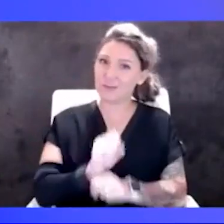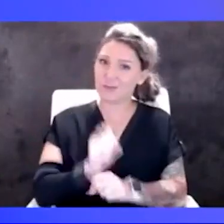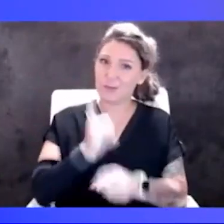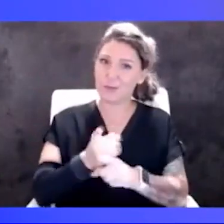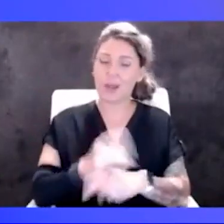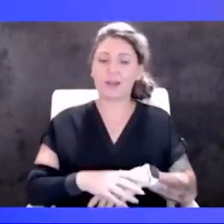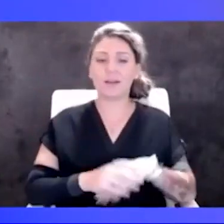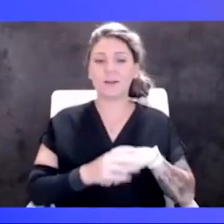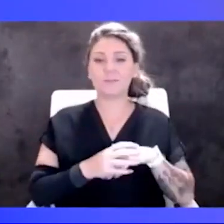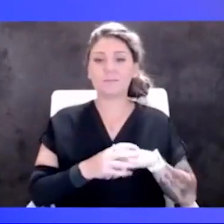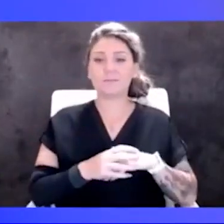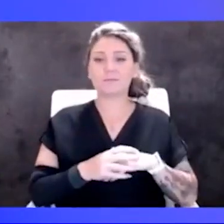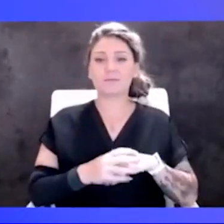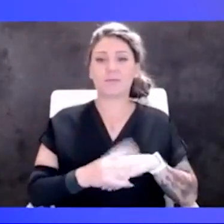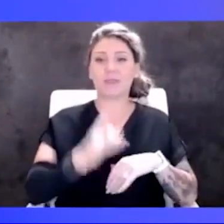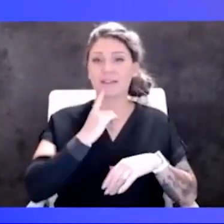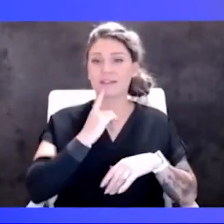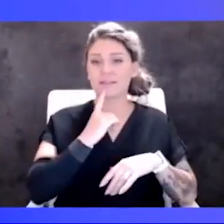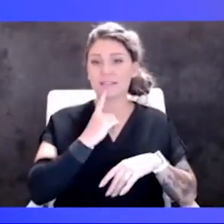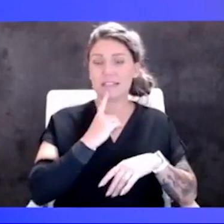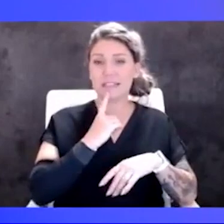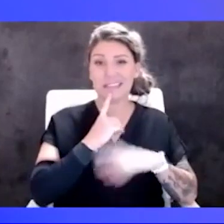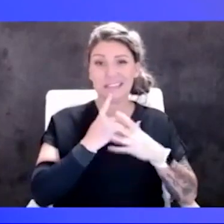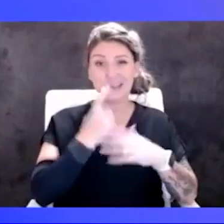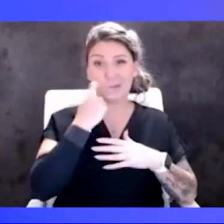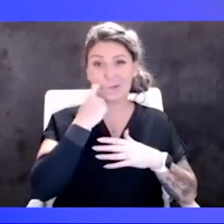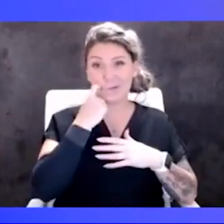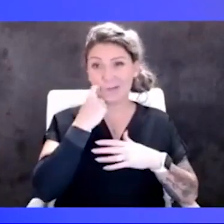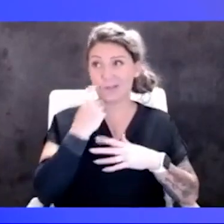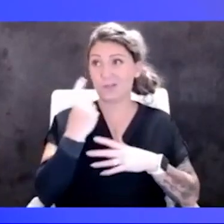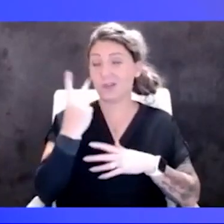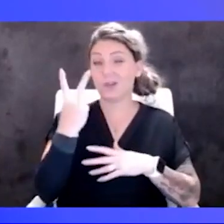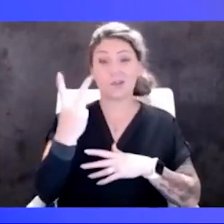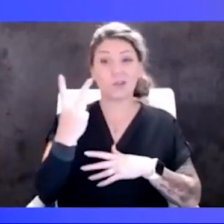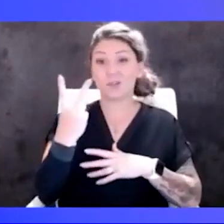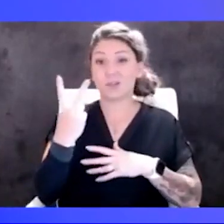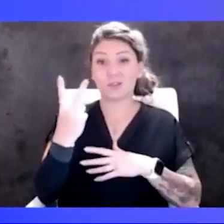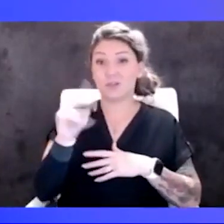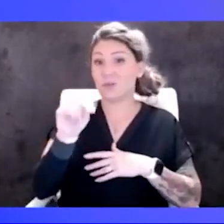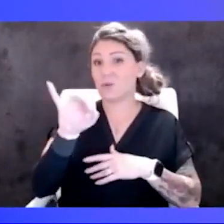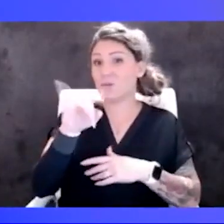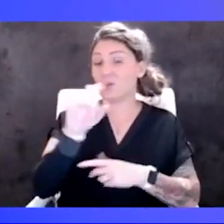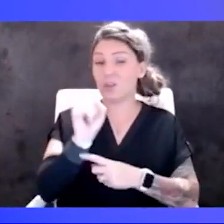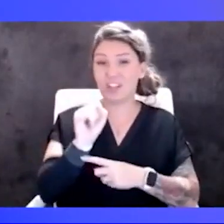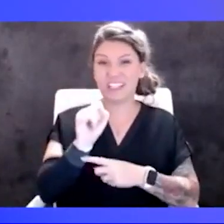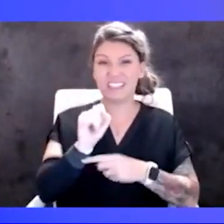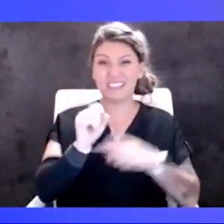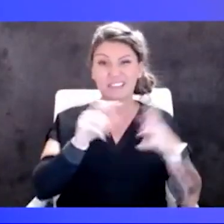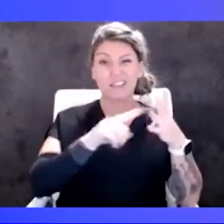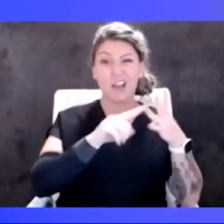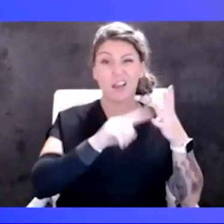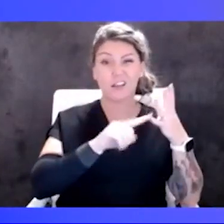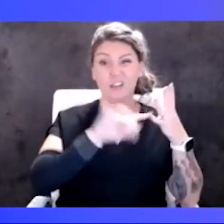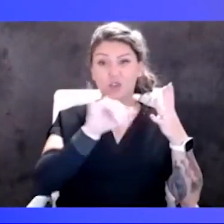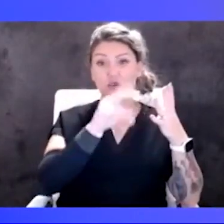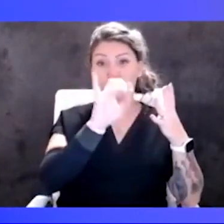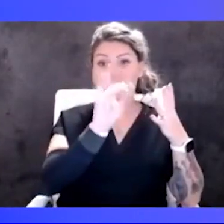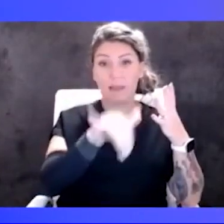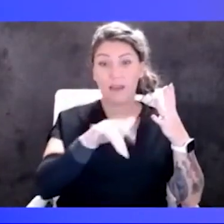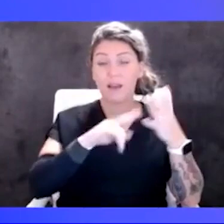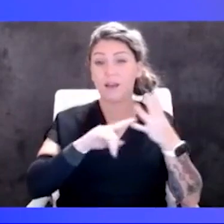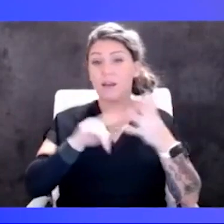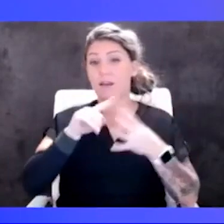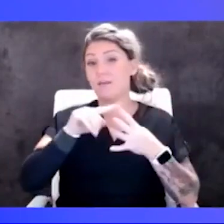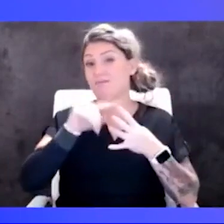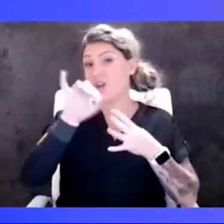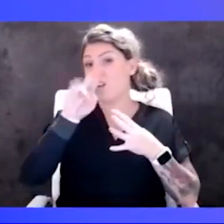the last two stints in the ICU in end of July and end of August have been some of the most tiring weeks